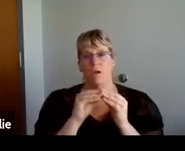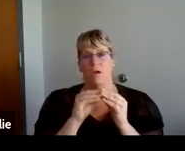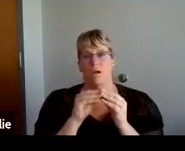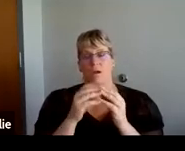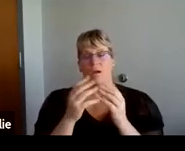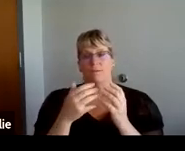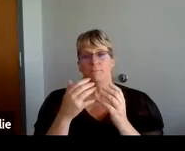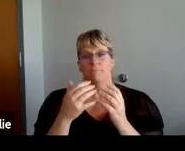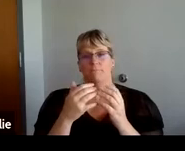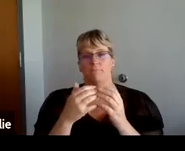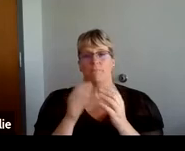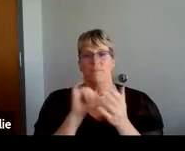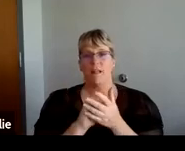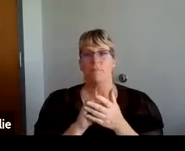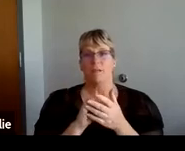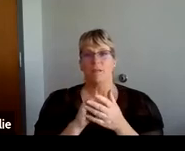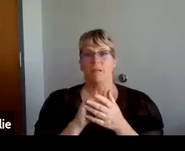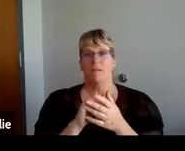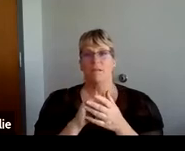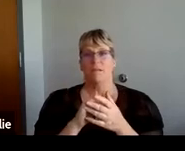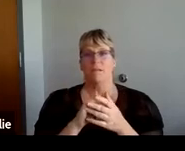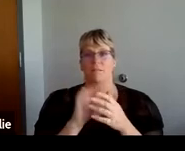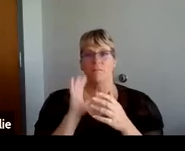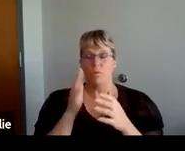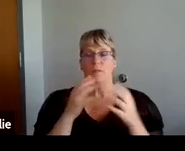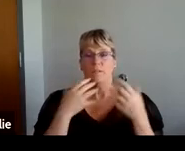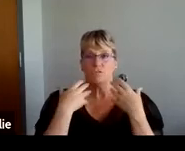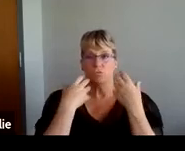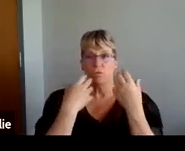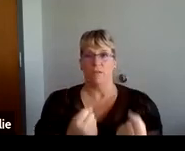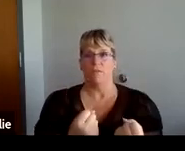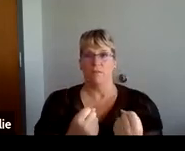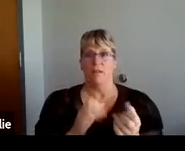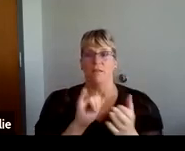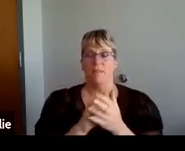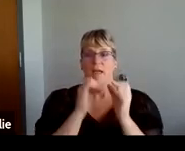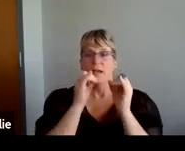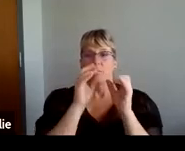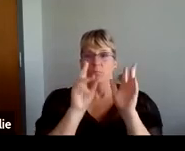the connection that gets strengthened, and the individual may be